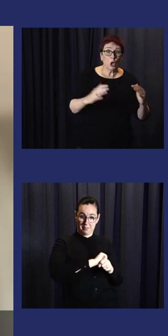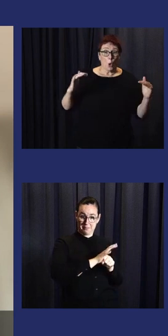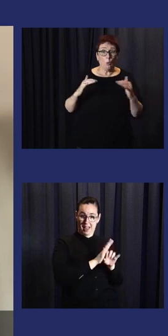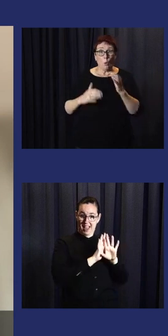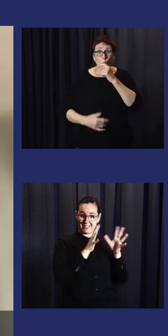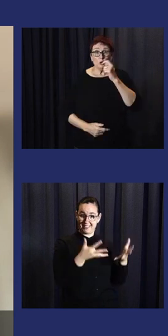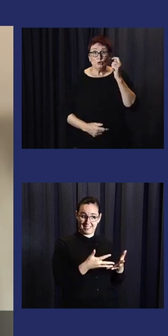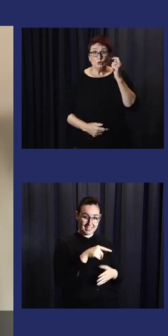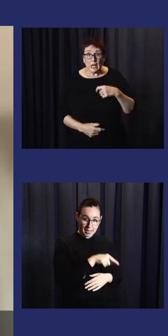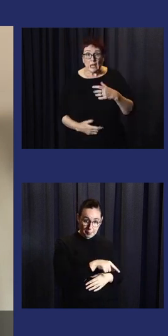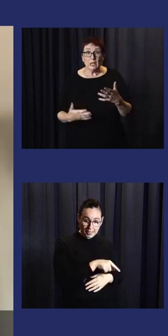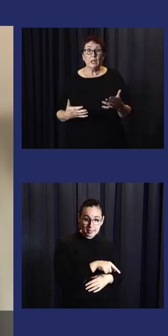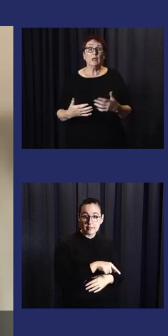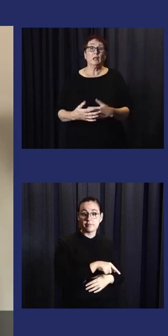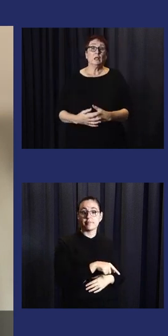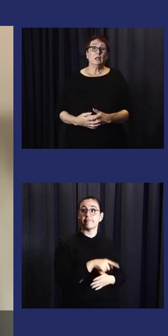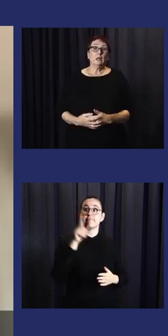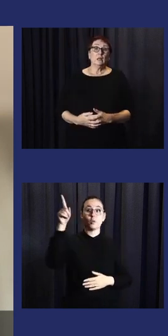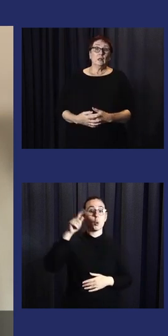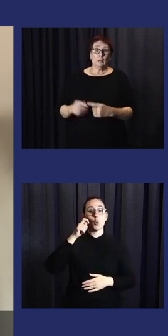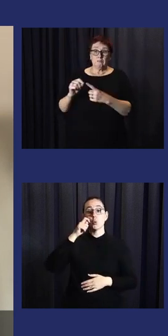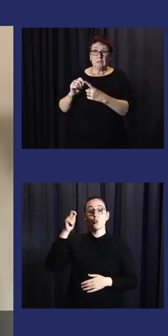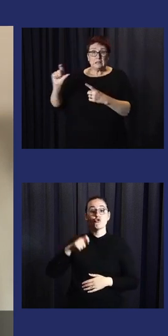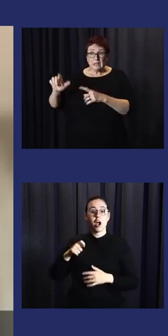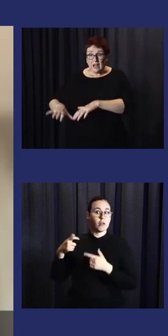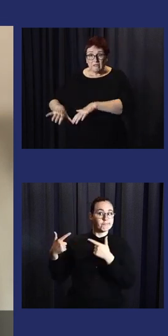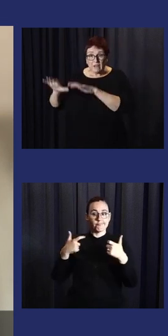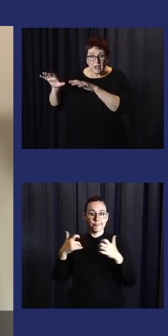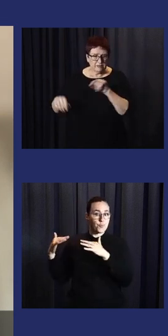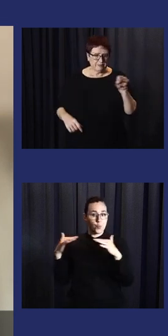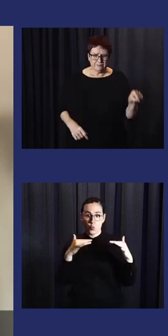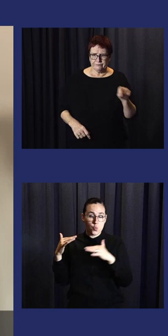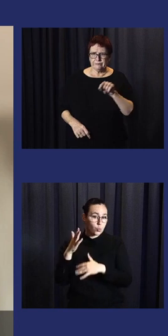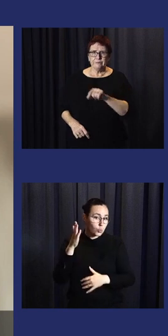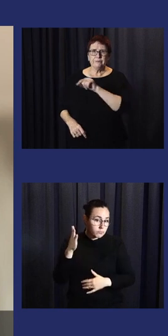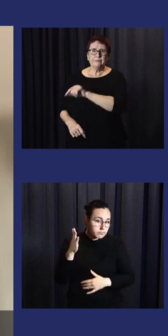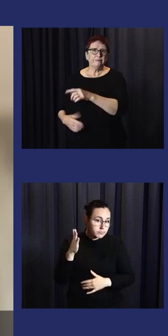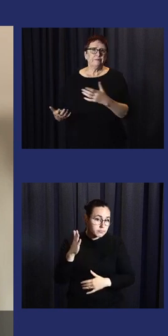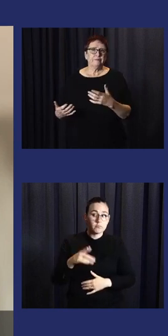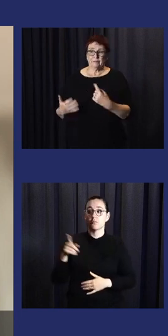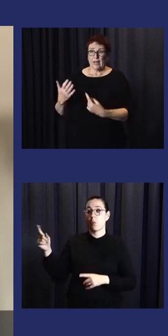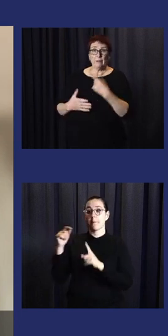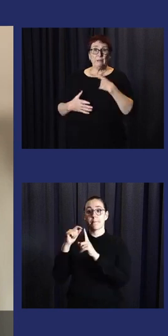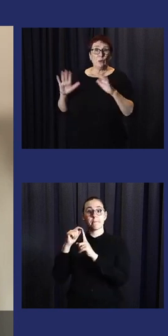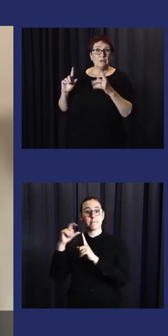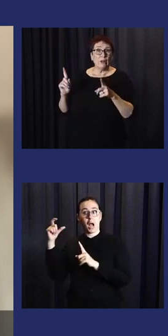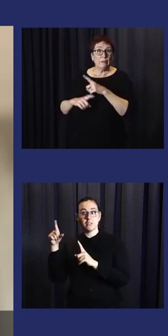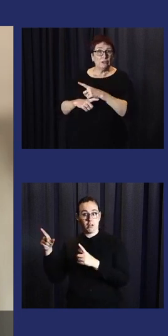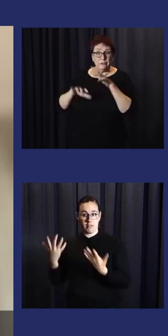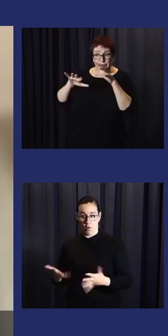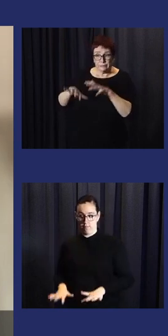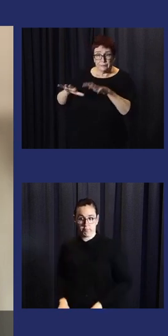the current situation in Pakistan with the floods from climate change,